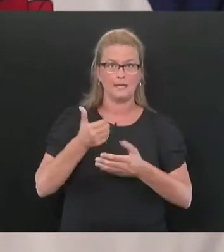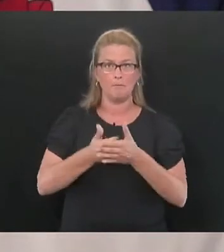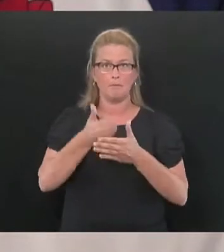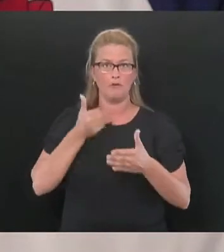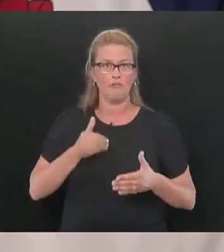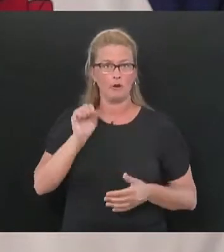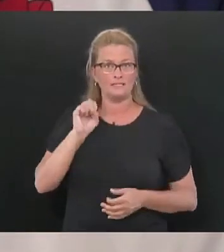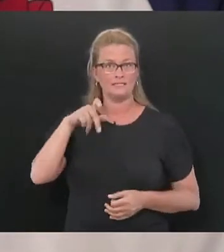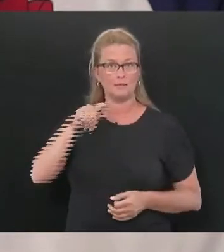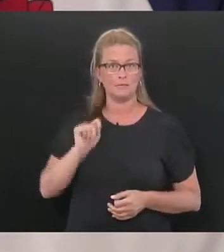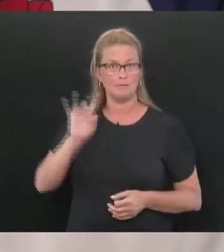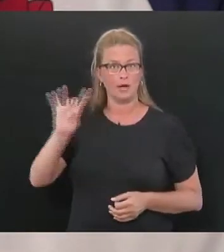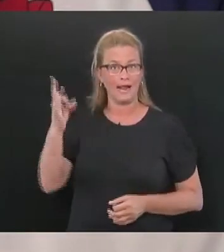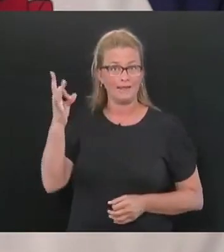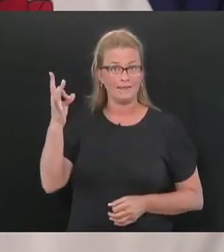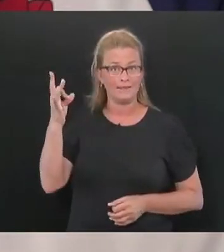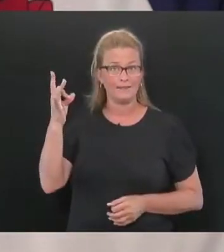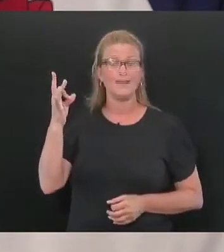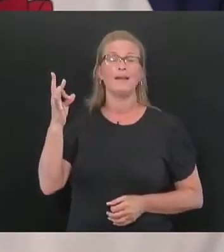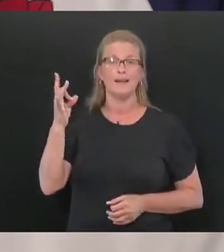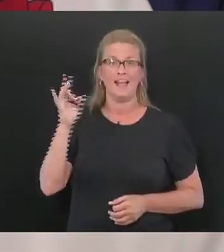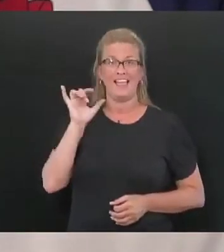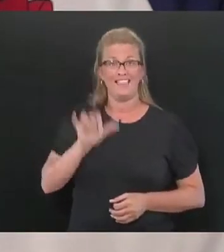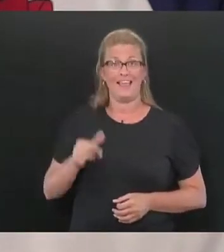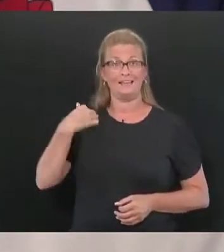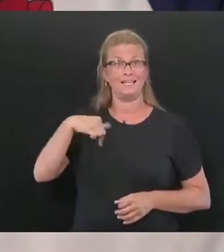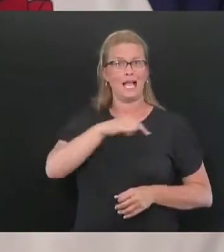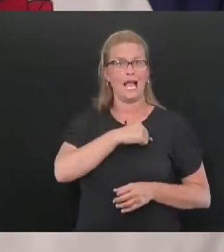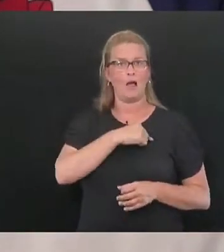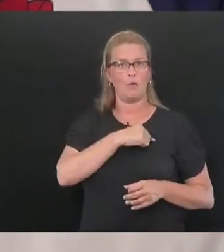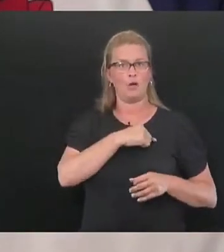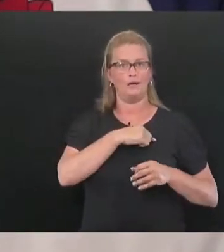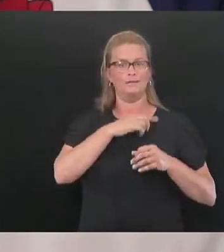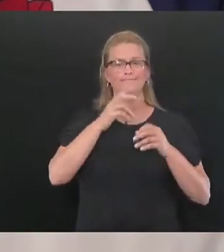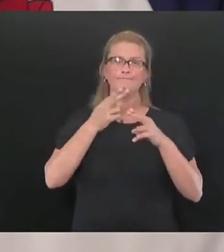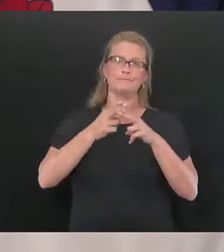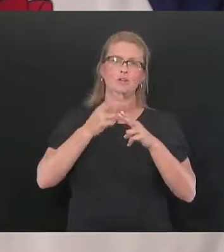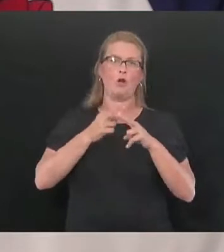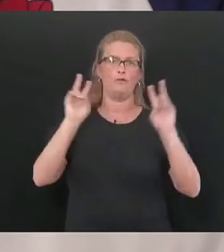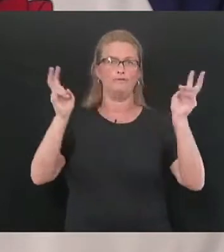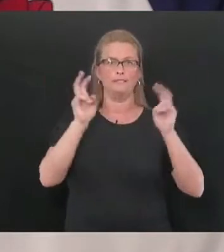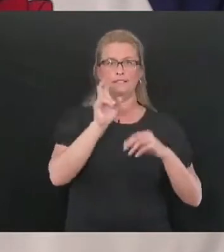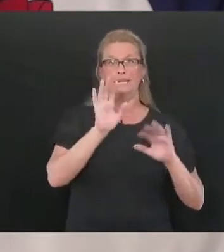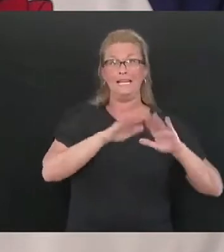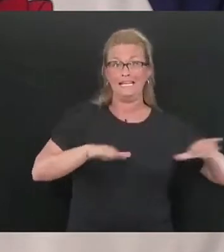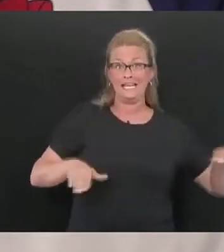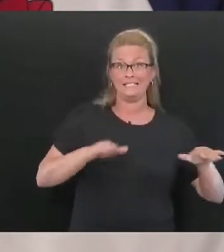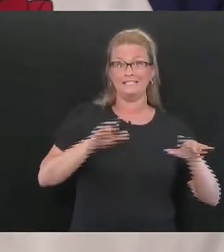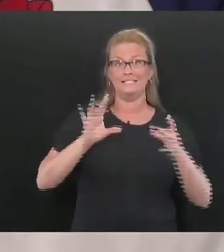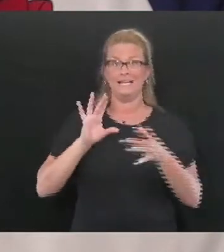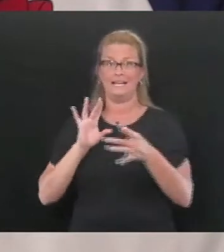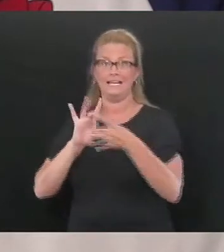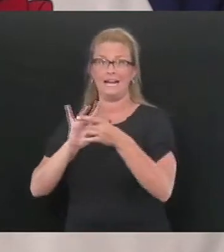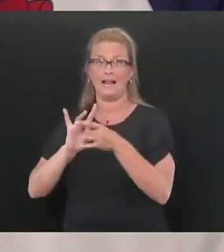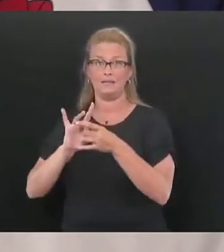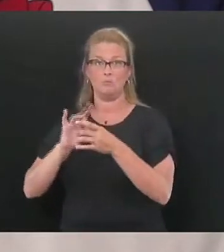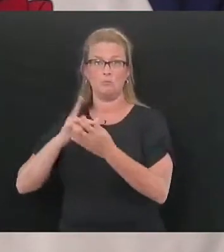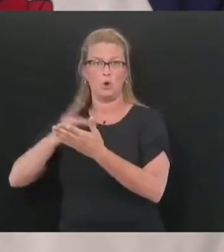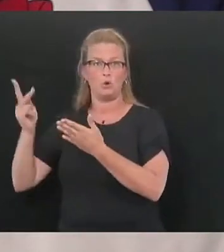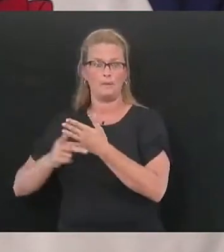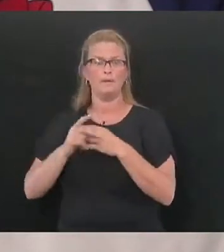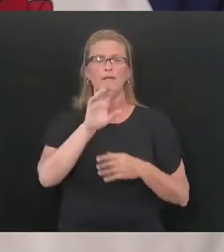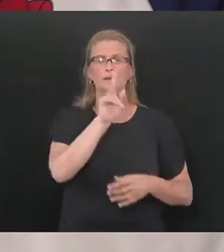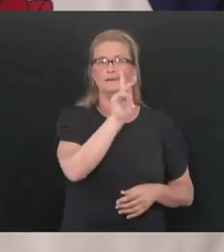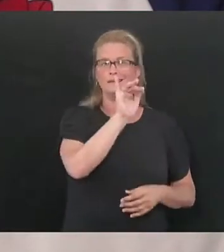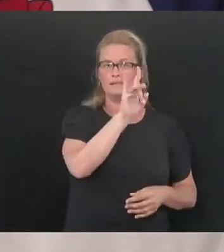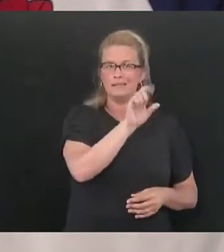8th. And that is going to be our Kids Connect program. Kids Connect program.